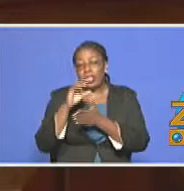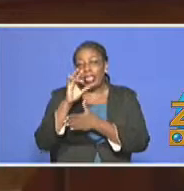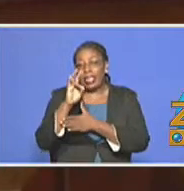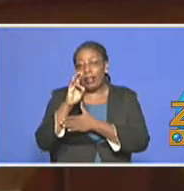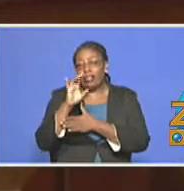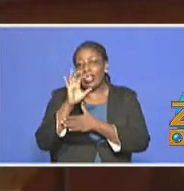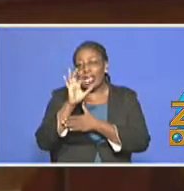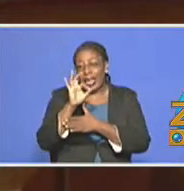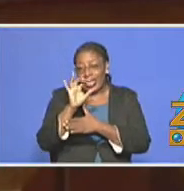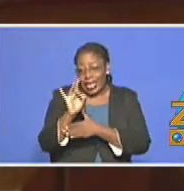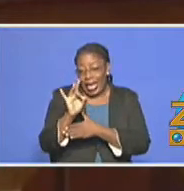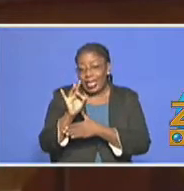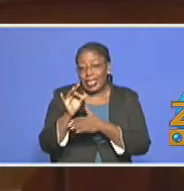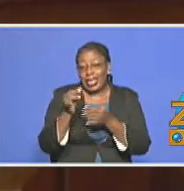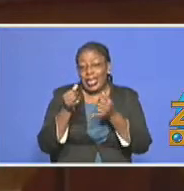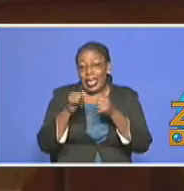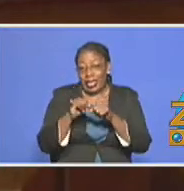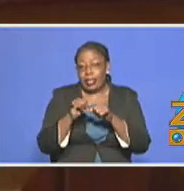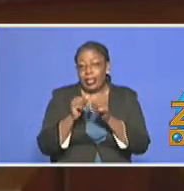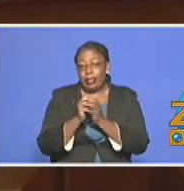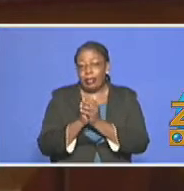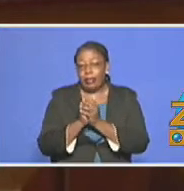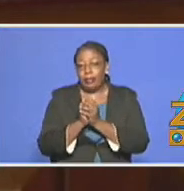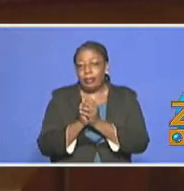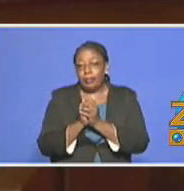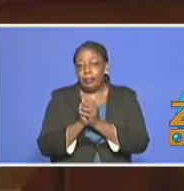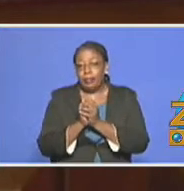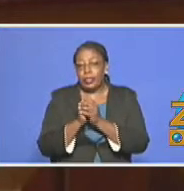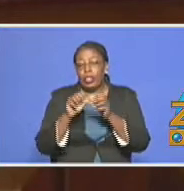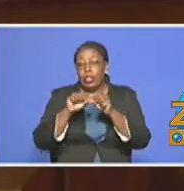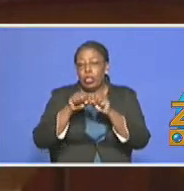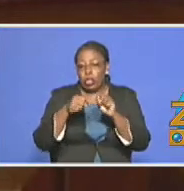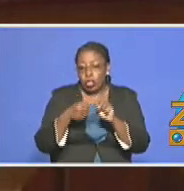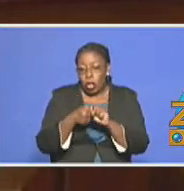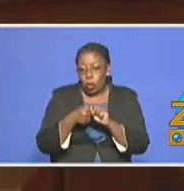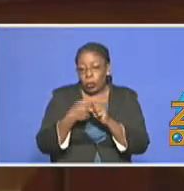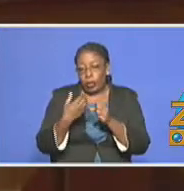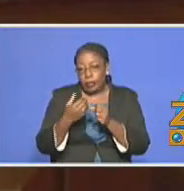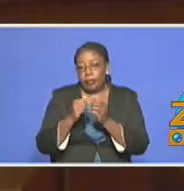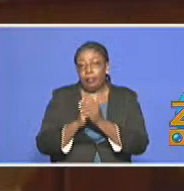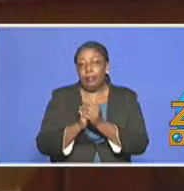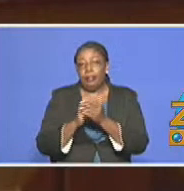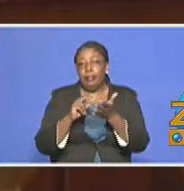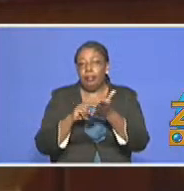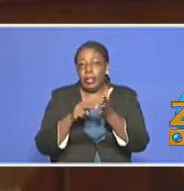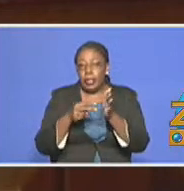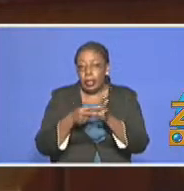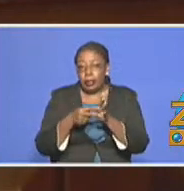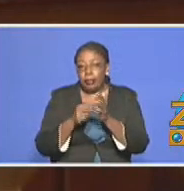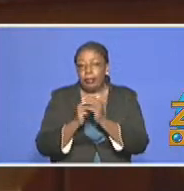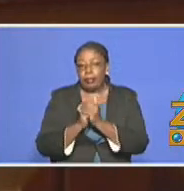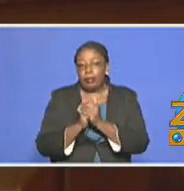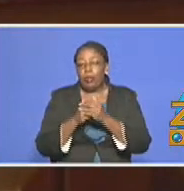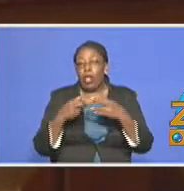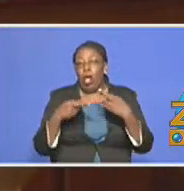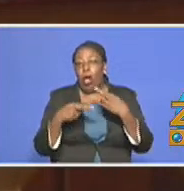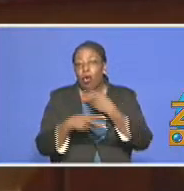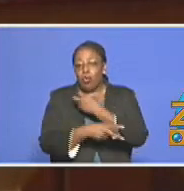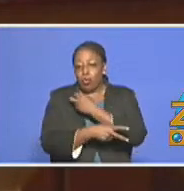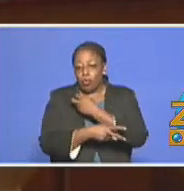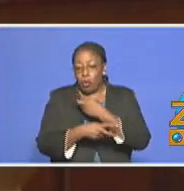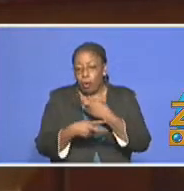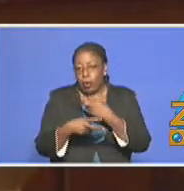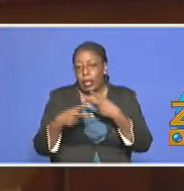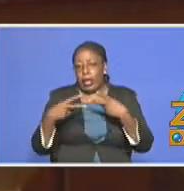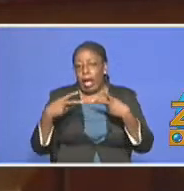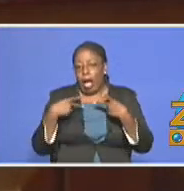4,798 incidents, which have, so in other words, Mr. Speaker, armed robberies would